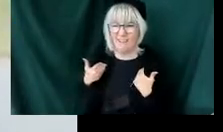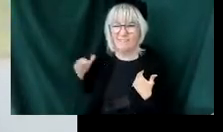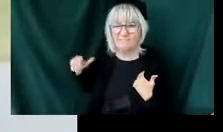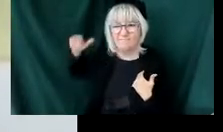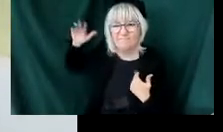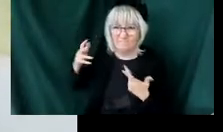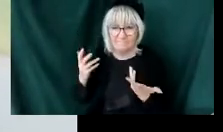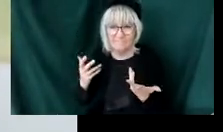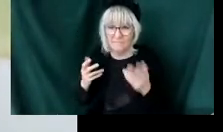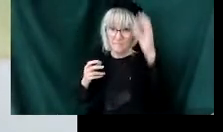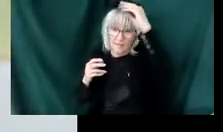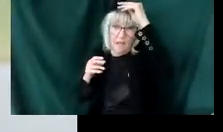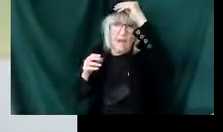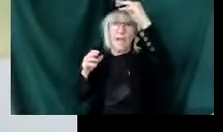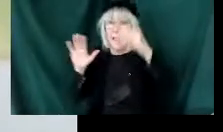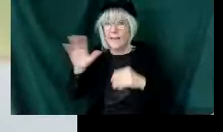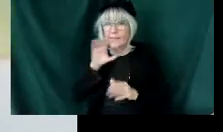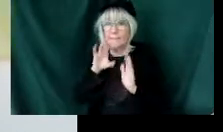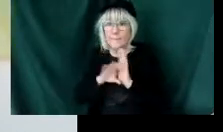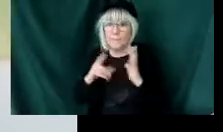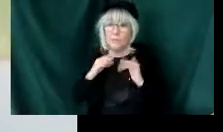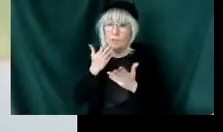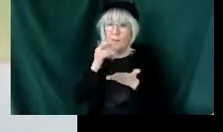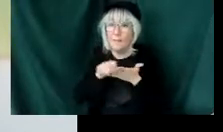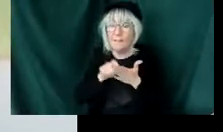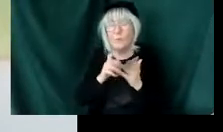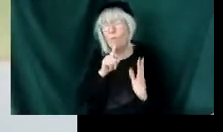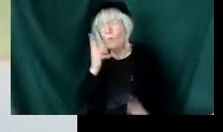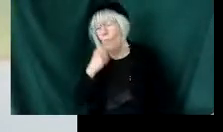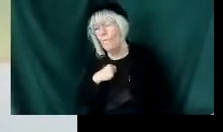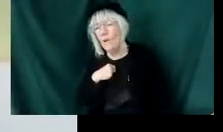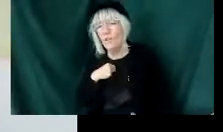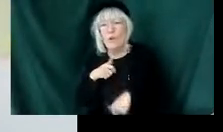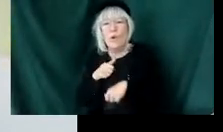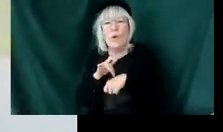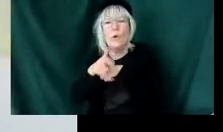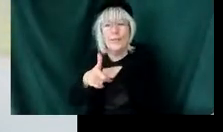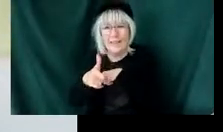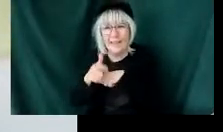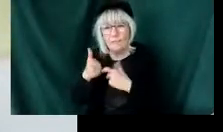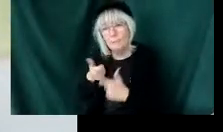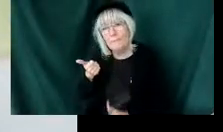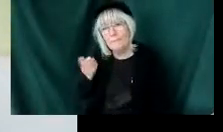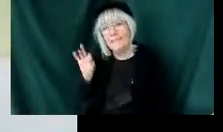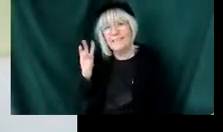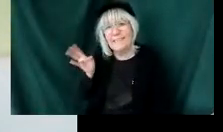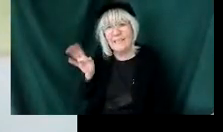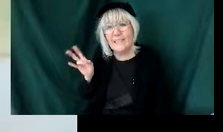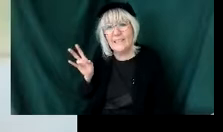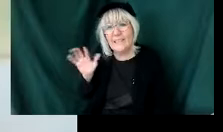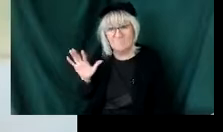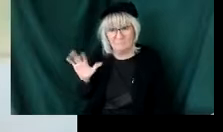They're really beautiful. So I'll show you some early David Hockney from the 70s when he was younger